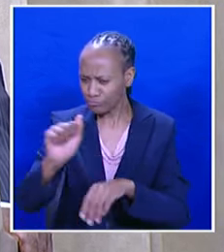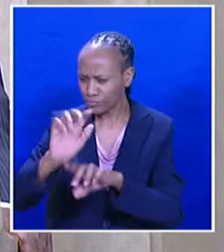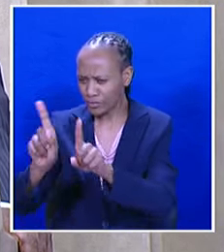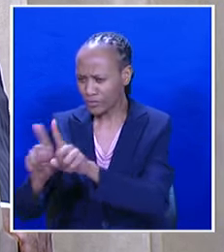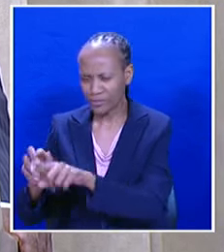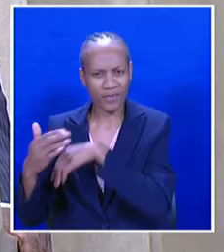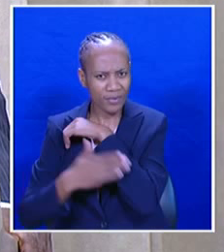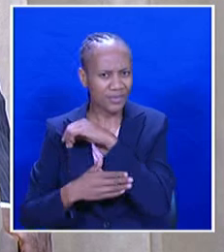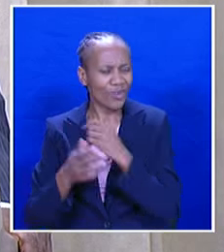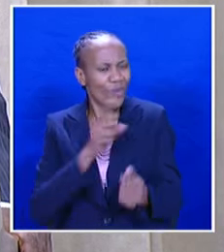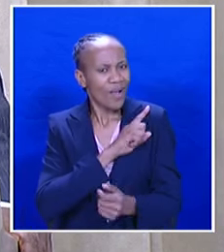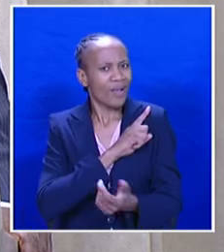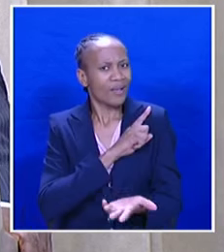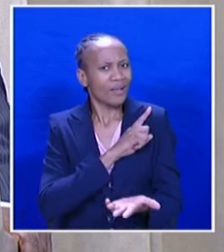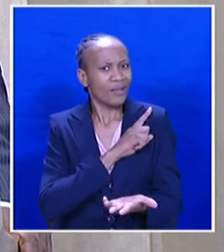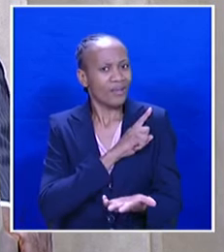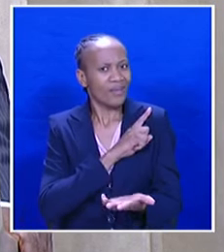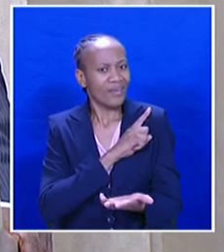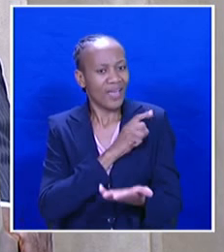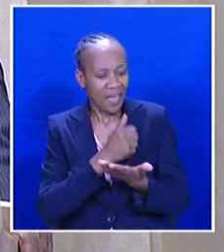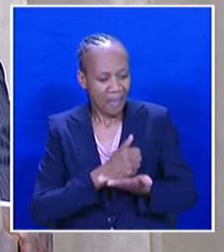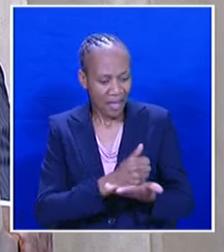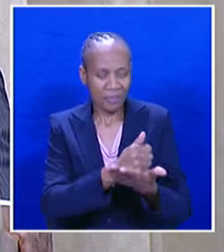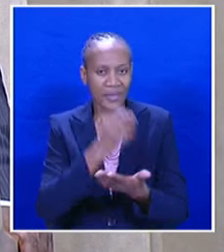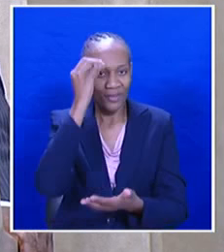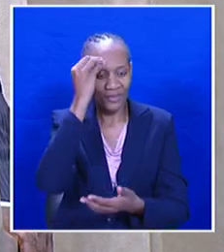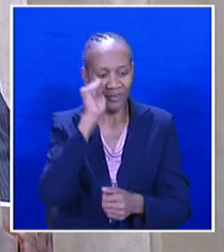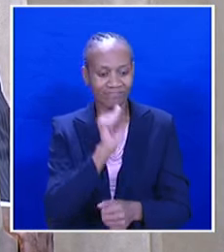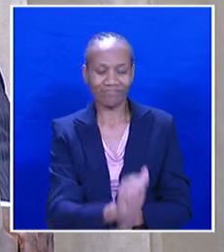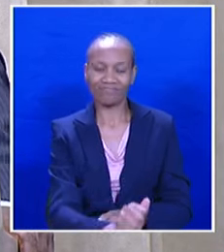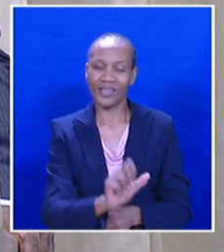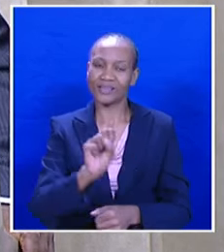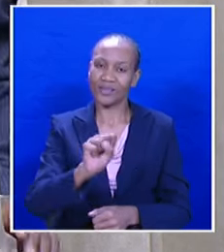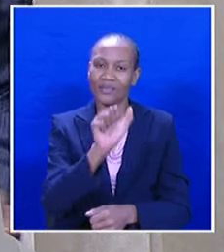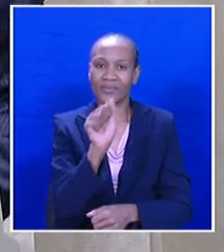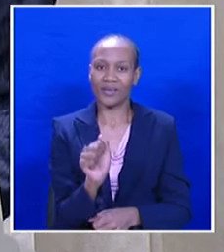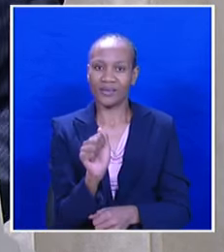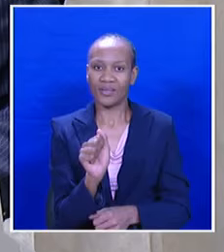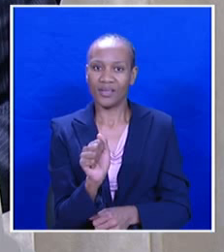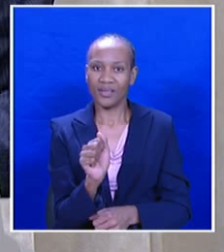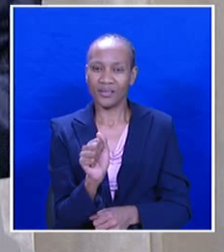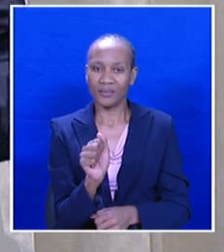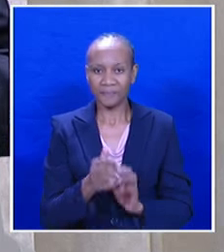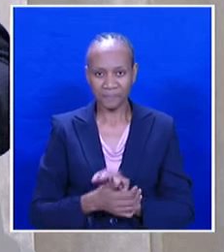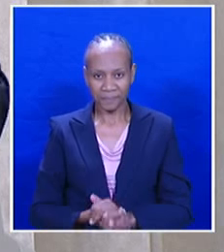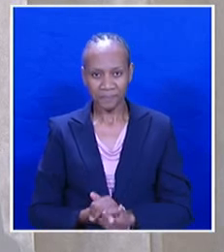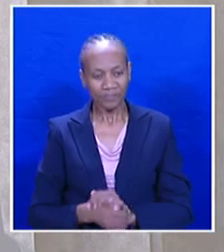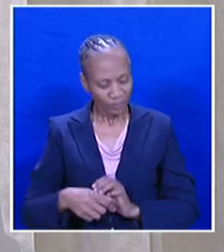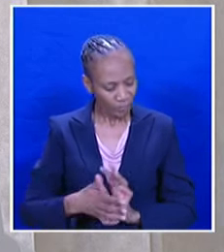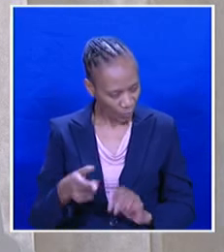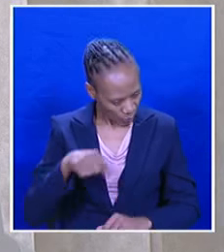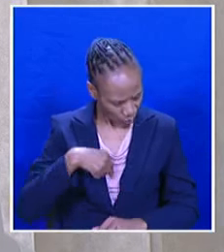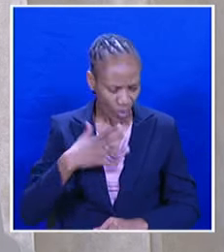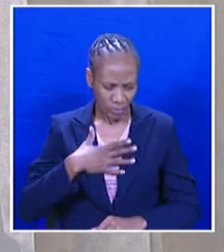advancing our own interests as South Africans, as a nation. We want to place